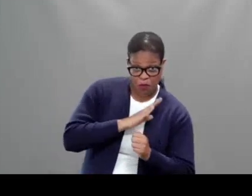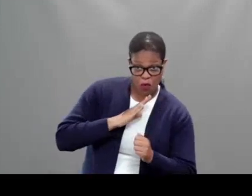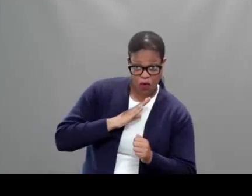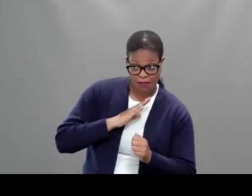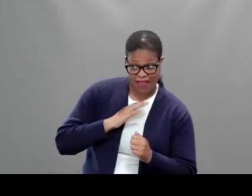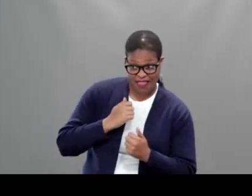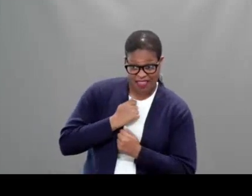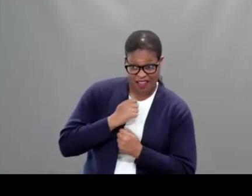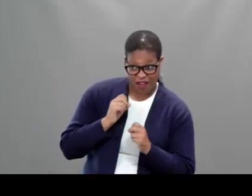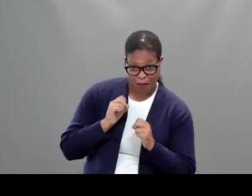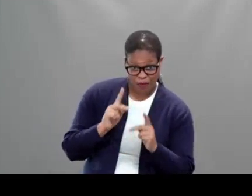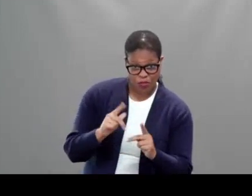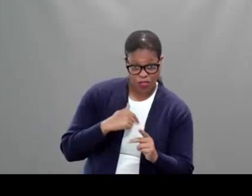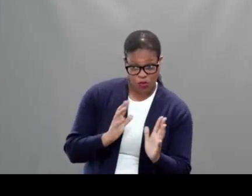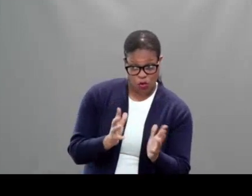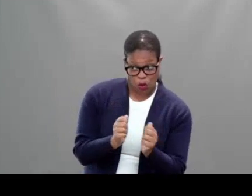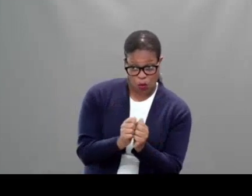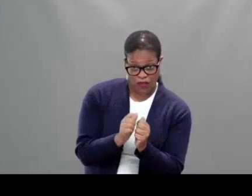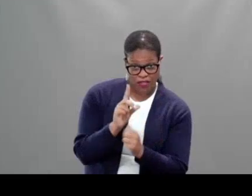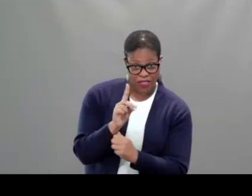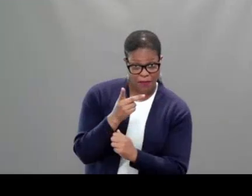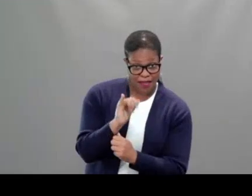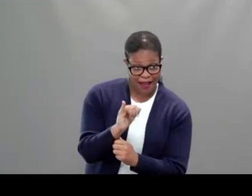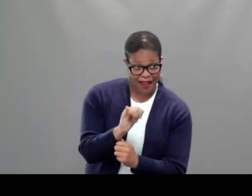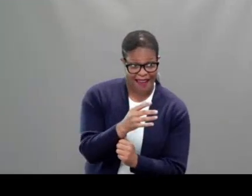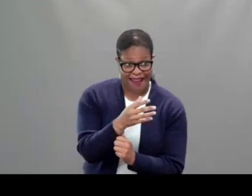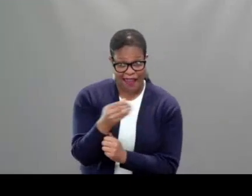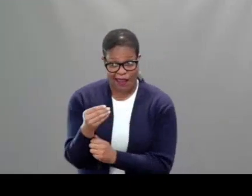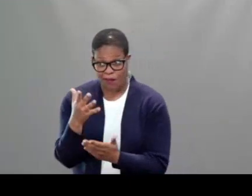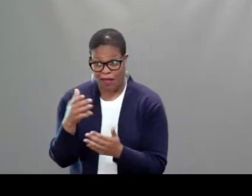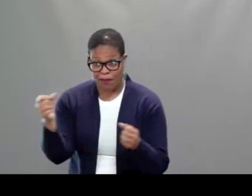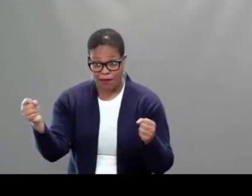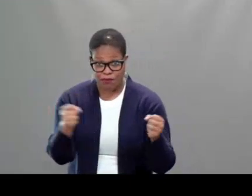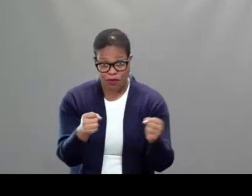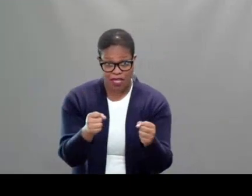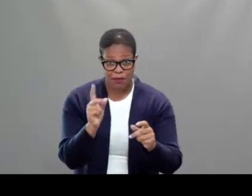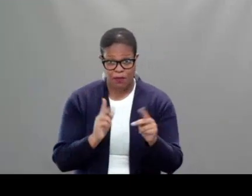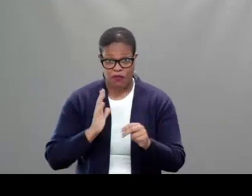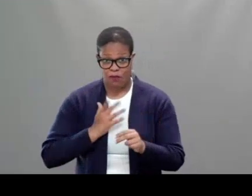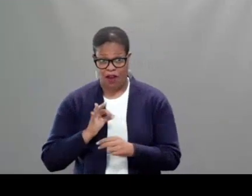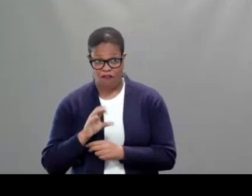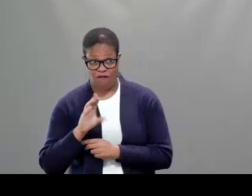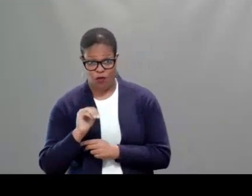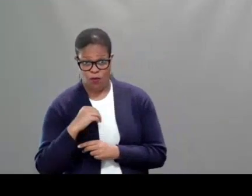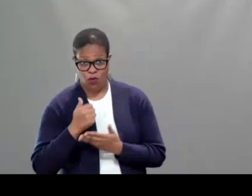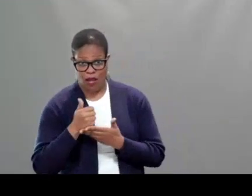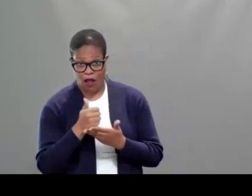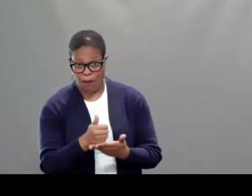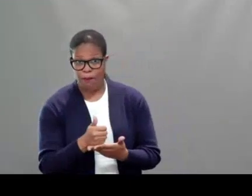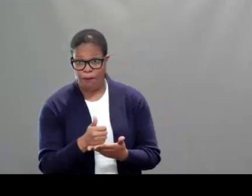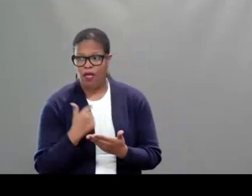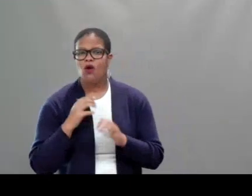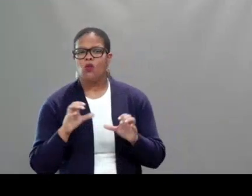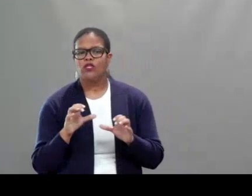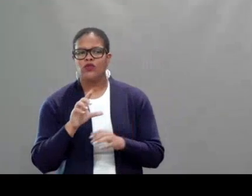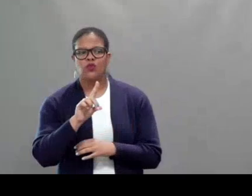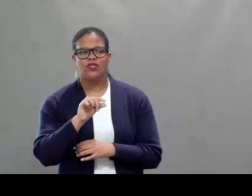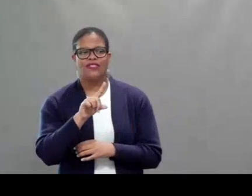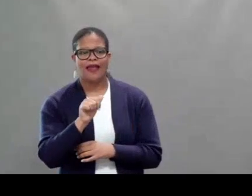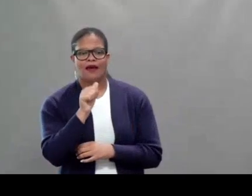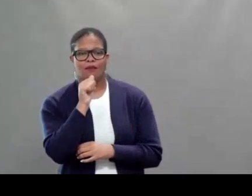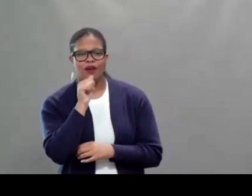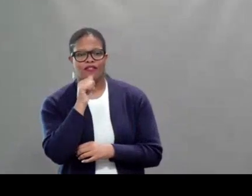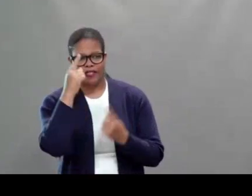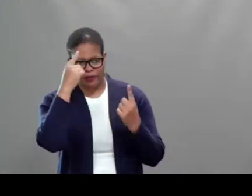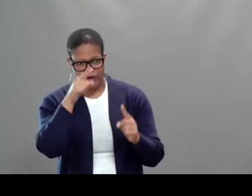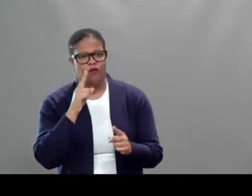opportunity to talk with DPI and maybe bring in people from our firm that can help. We do data privacy agreements